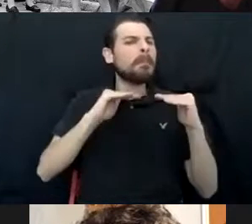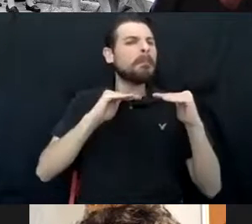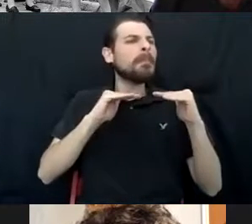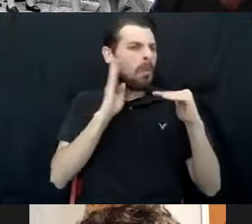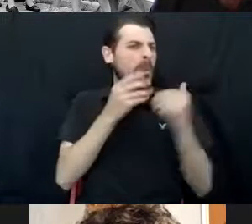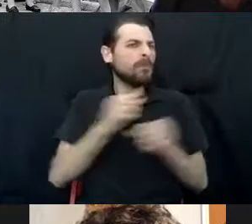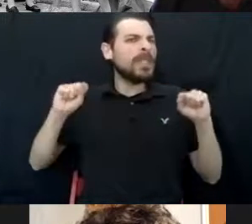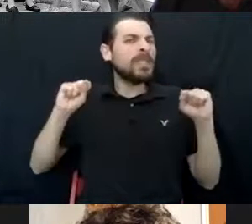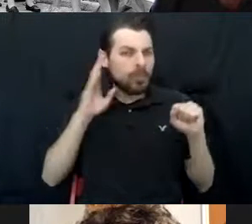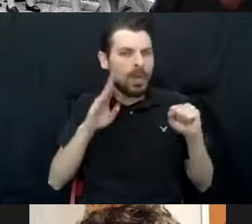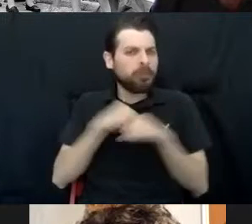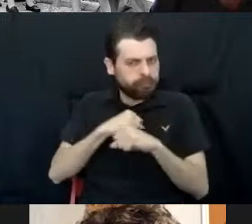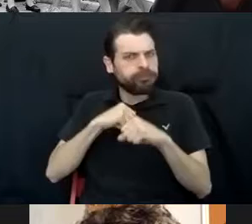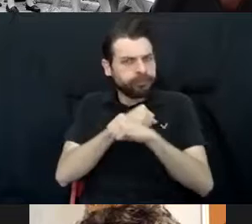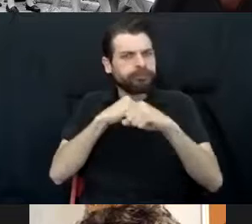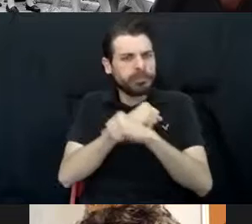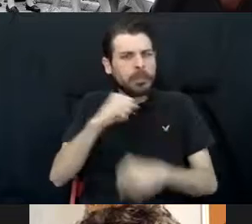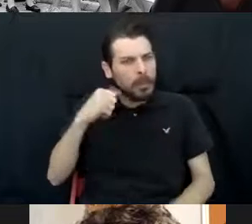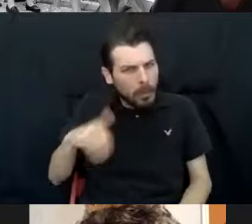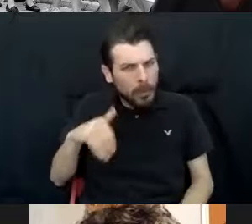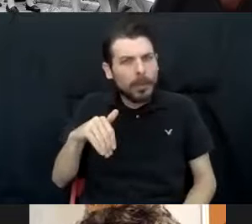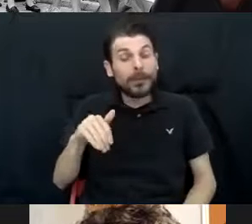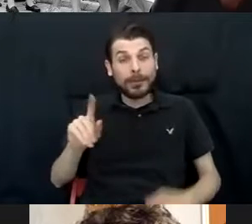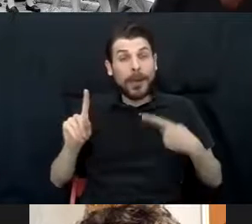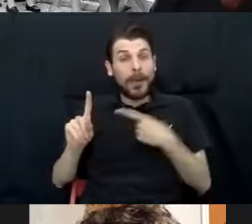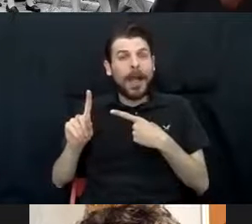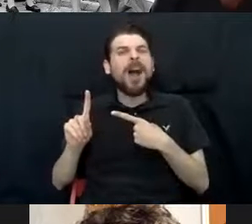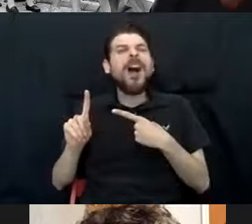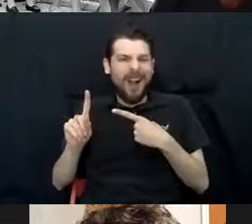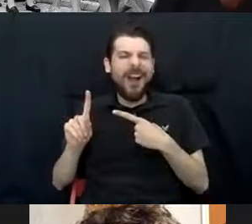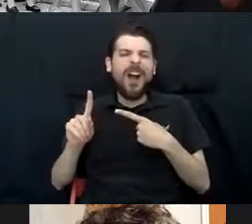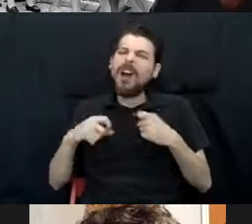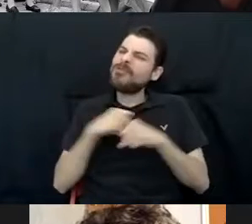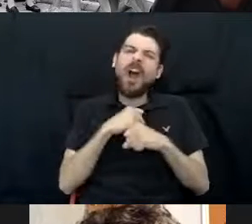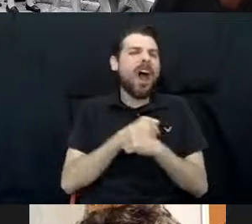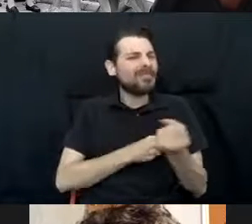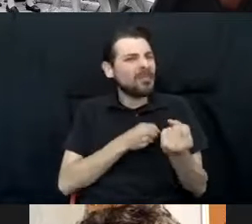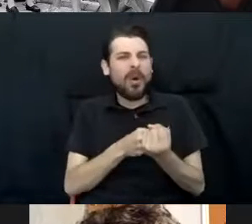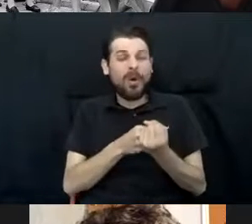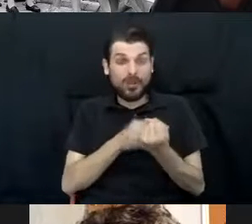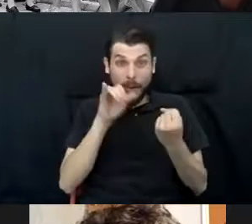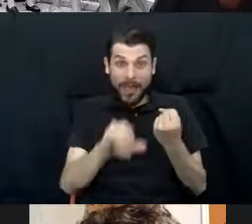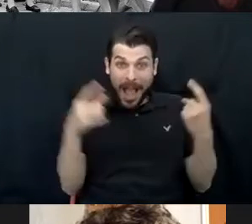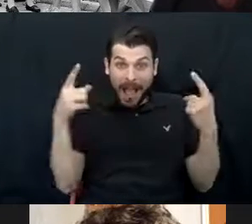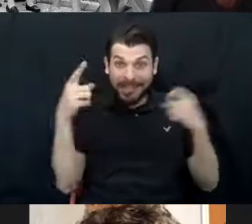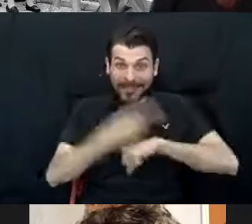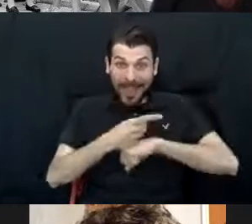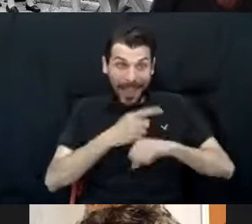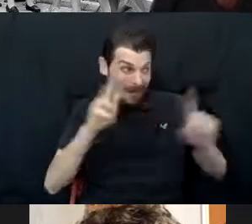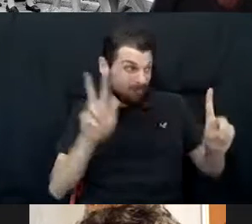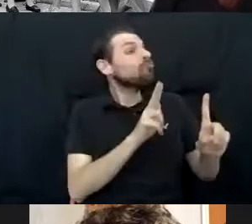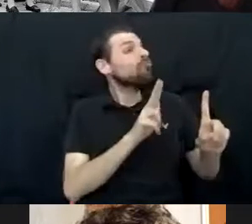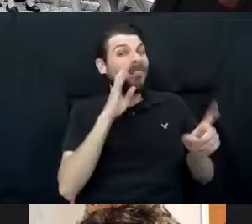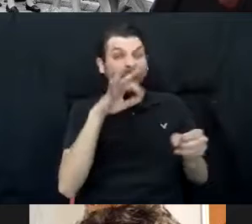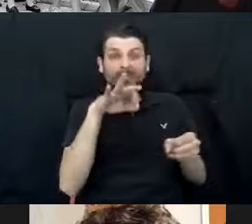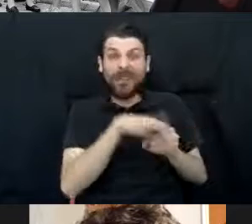persons. So this is why McLaurin remembered that day in 1962. He fixed in his